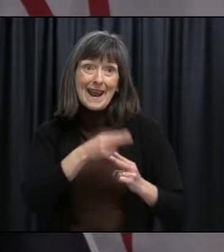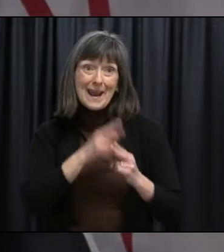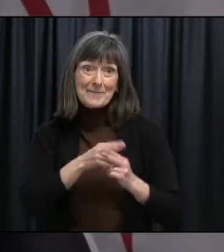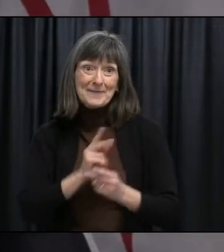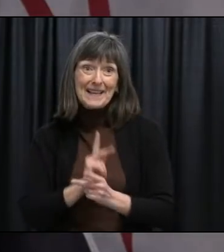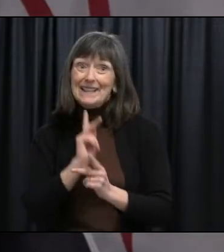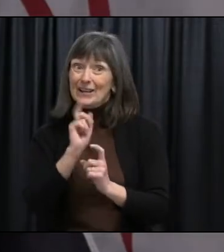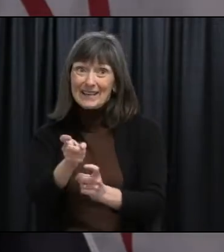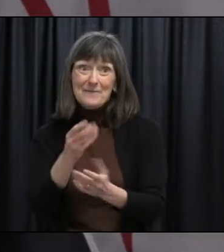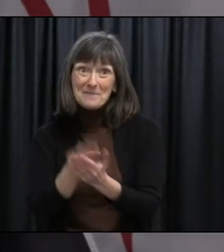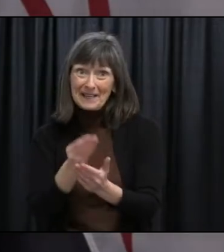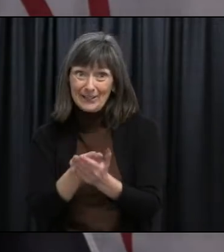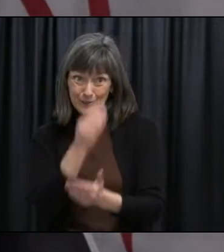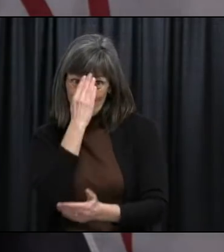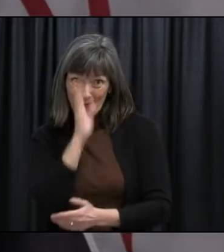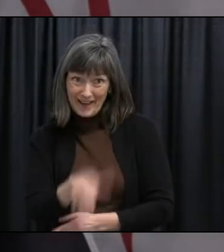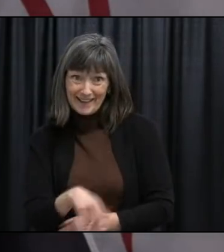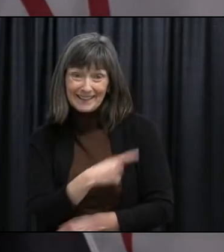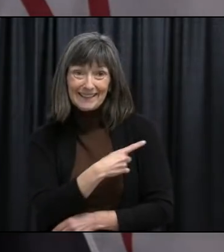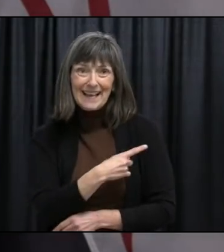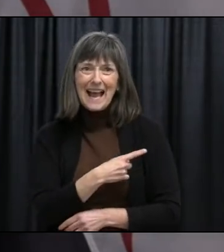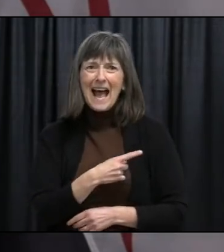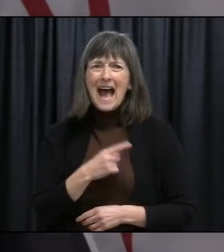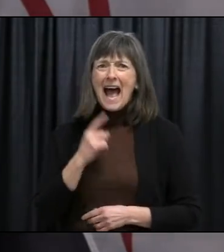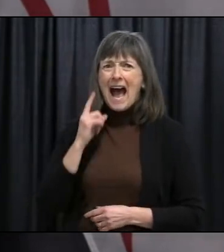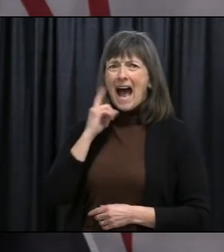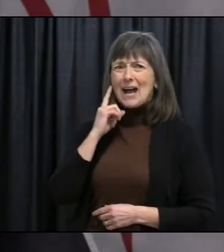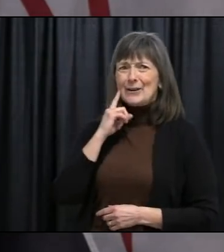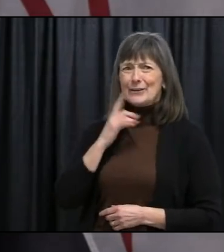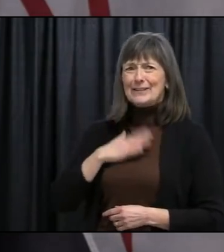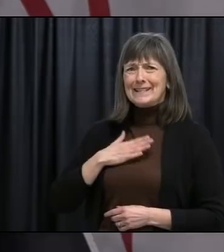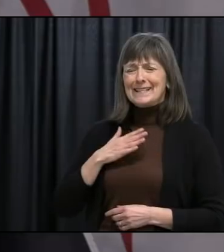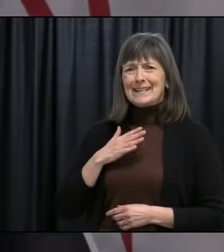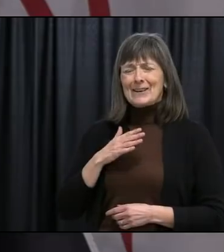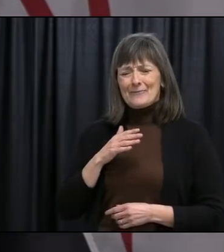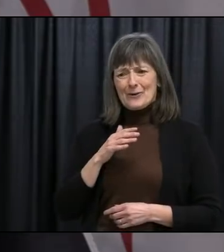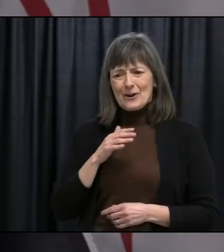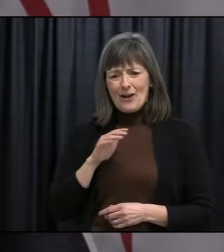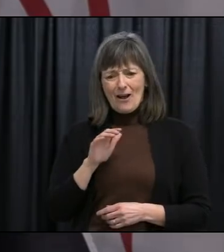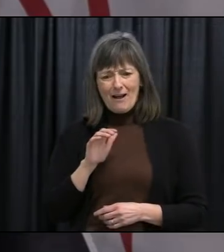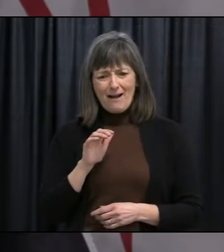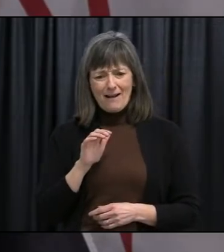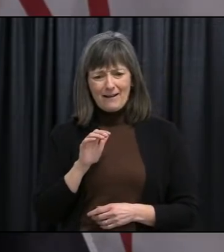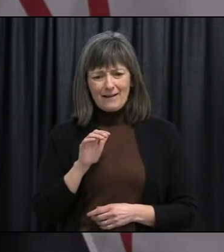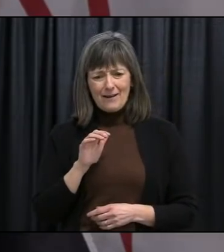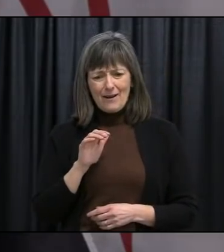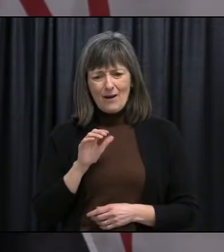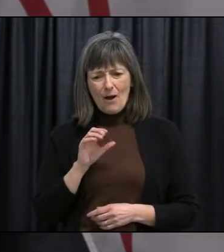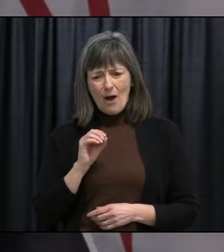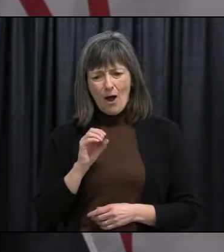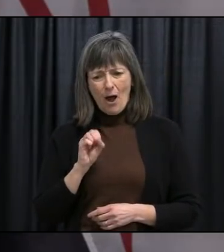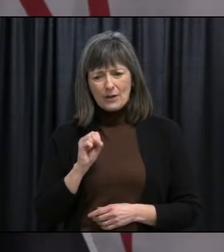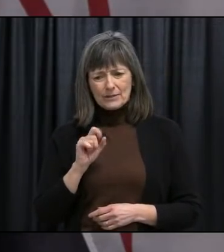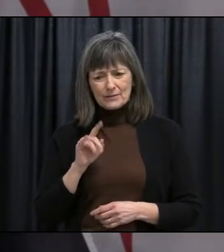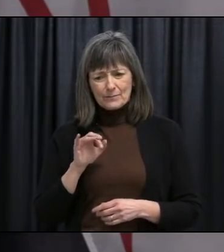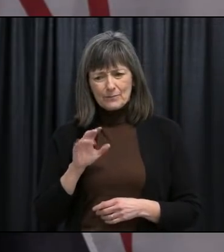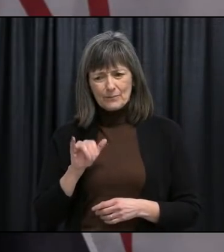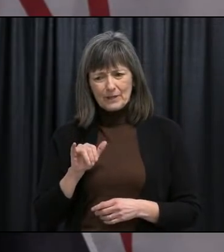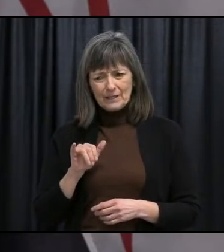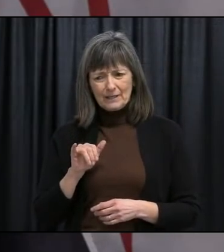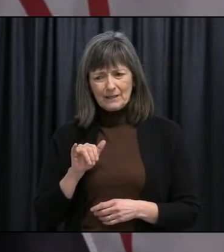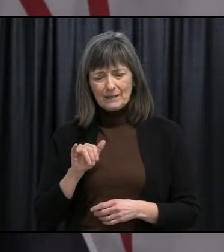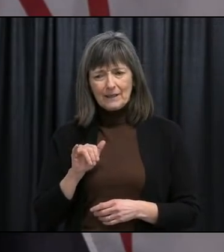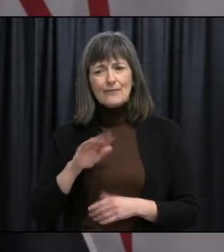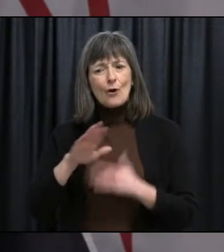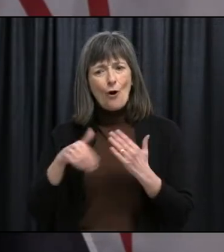I believe I was aware of something that was made on behalf of all CMOHs. Is that what you're talking about? Yeah, I read it in